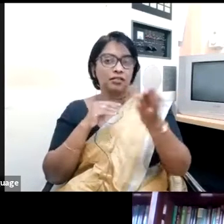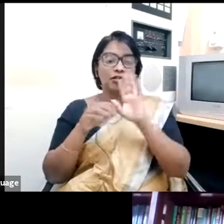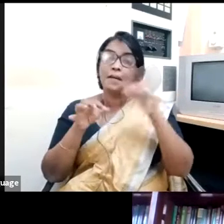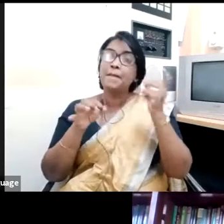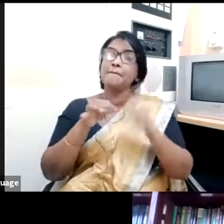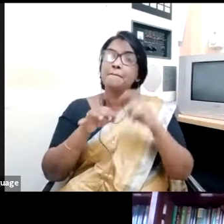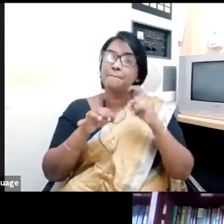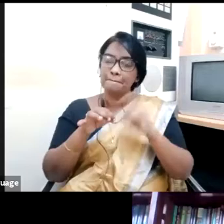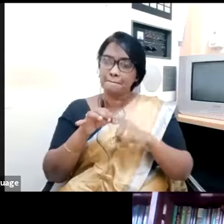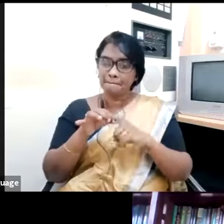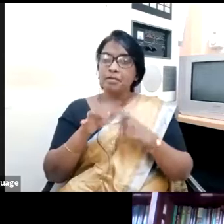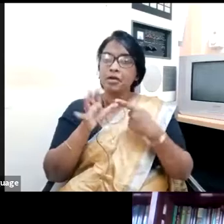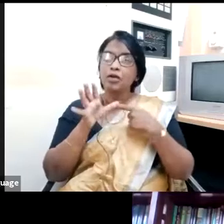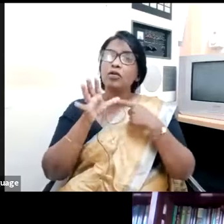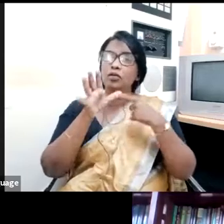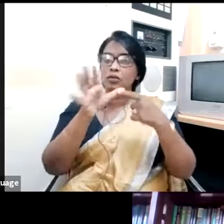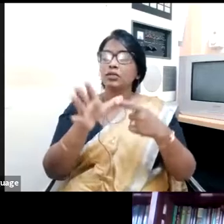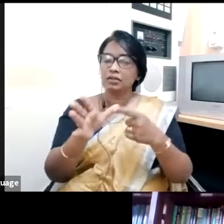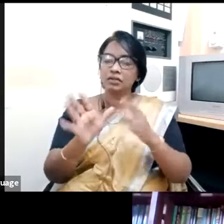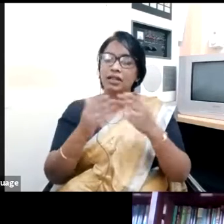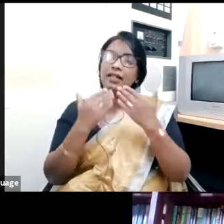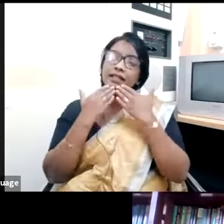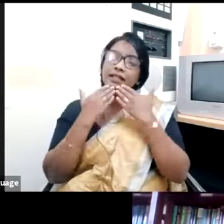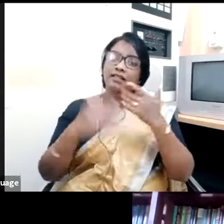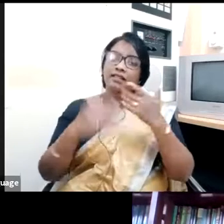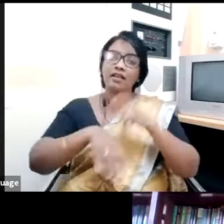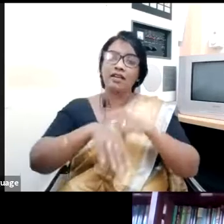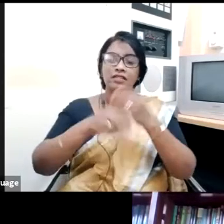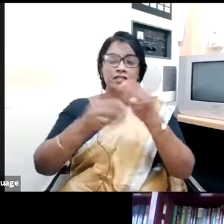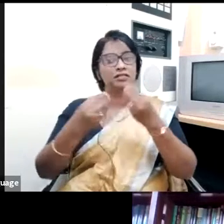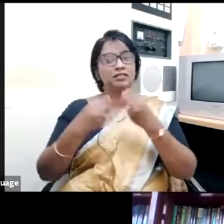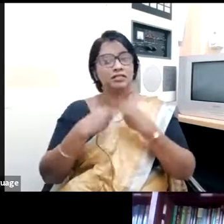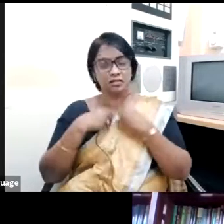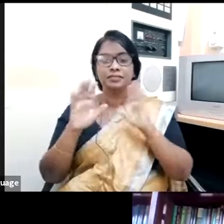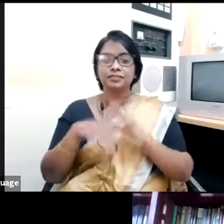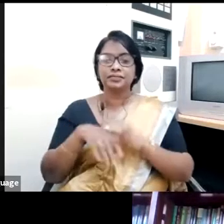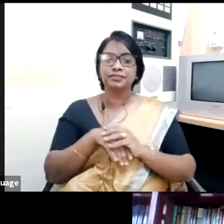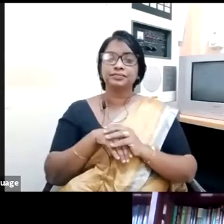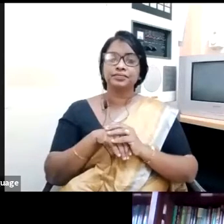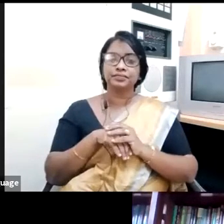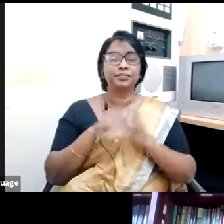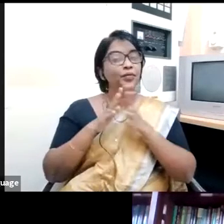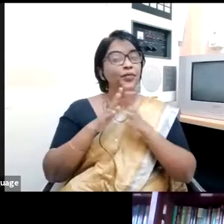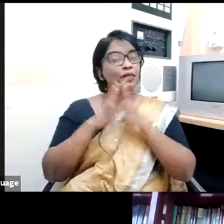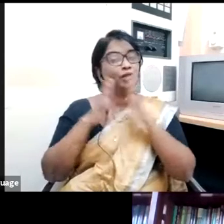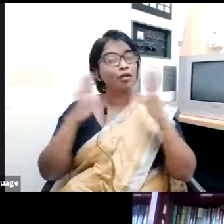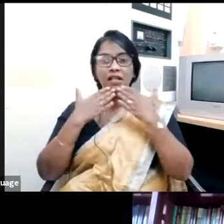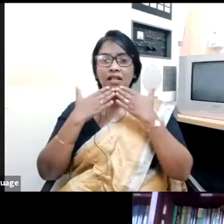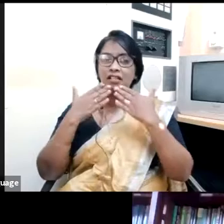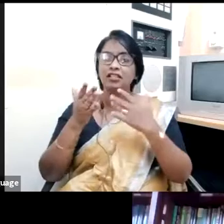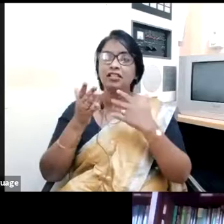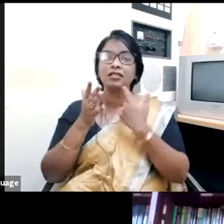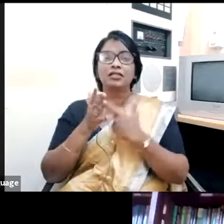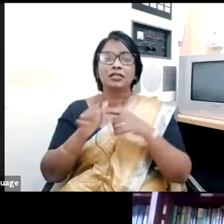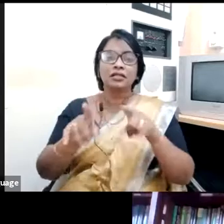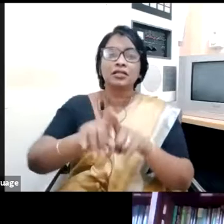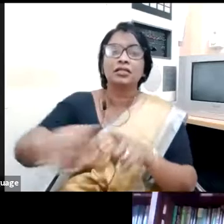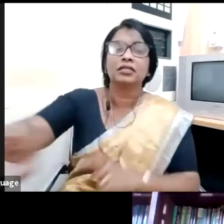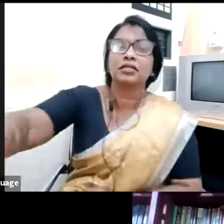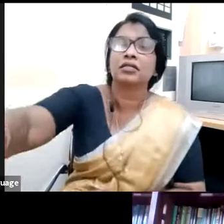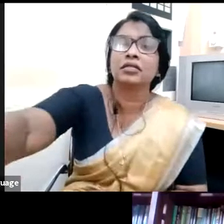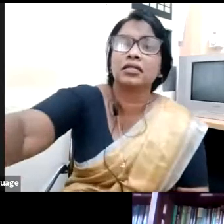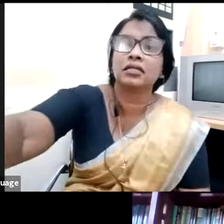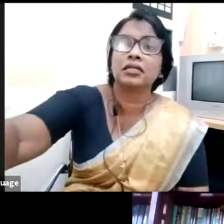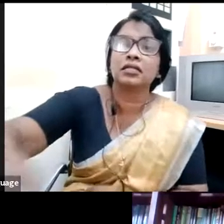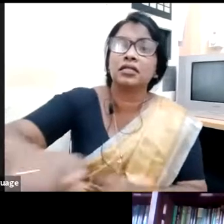thank you very much for your attention. Thank you very much, Roshan. And I want to just take one key point he made